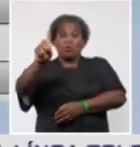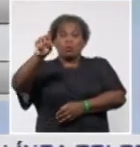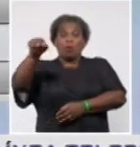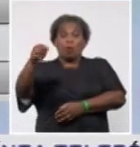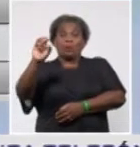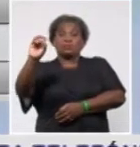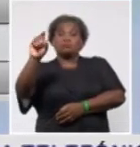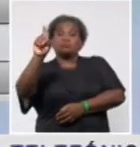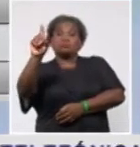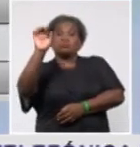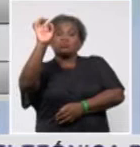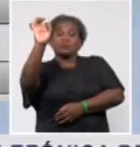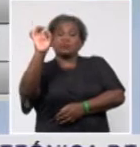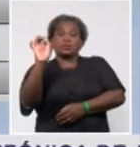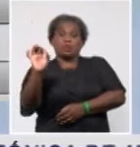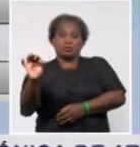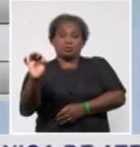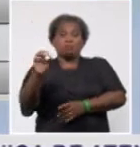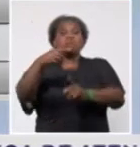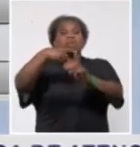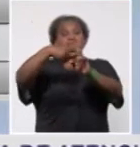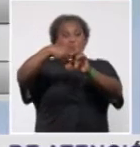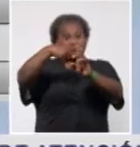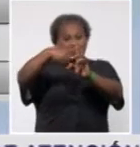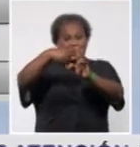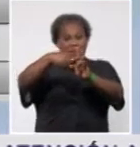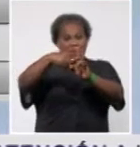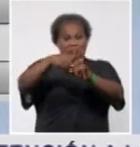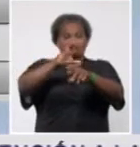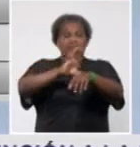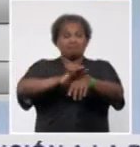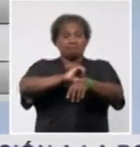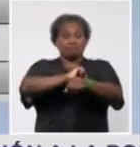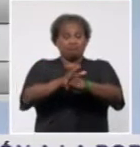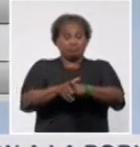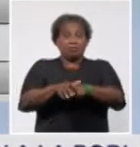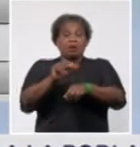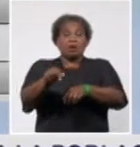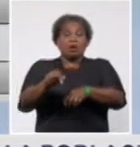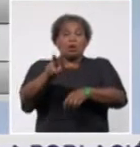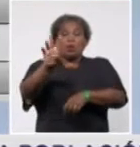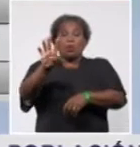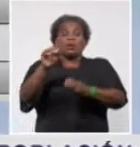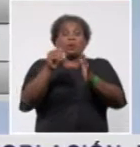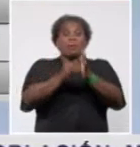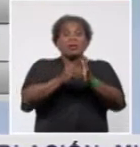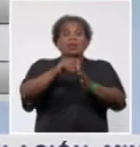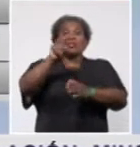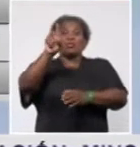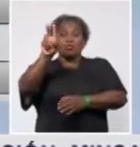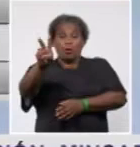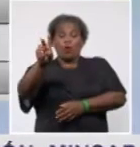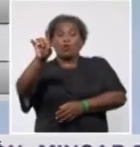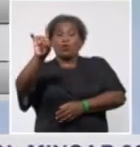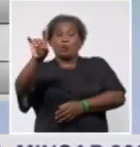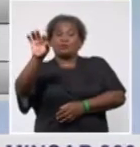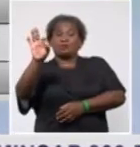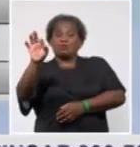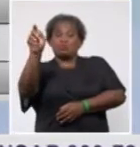This brings the total number of samples processed in the entire country since the pandemic began to